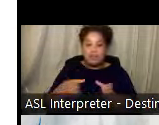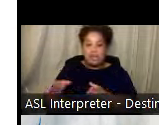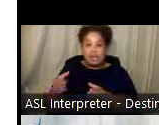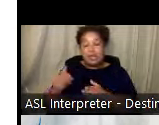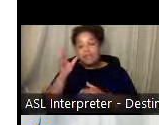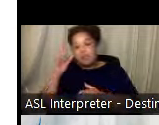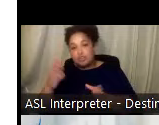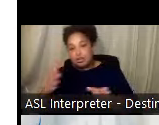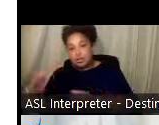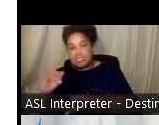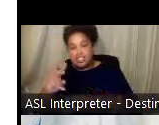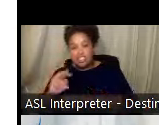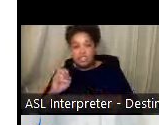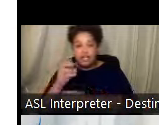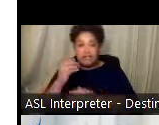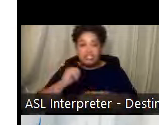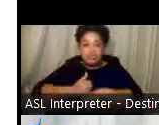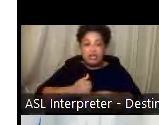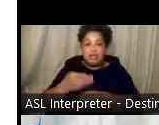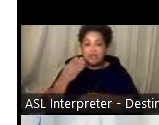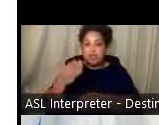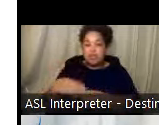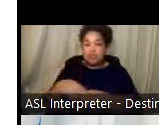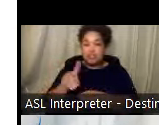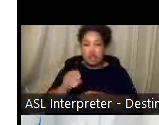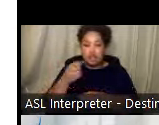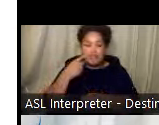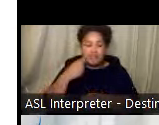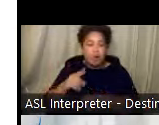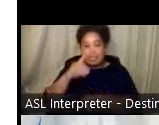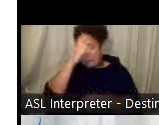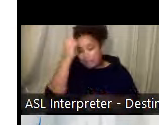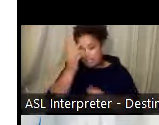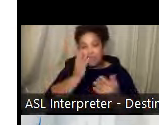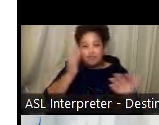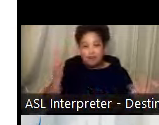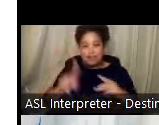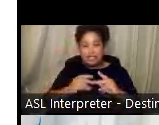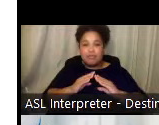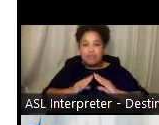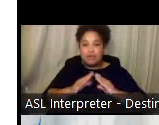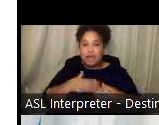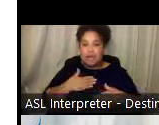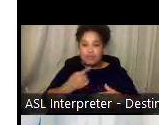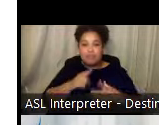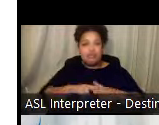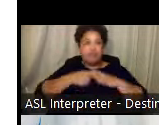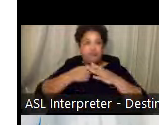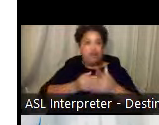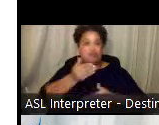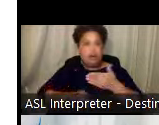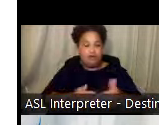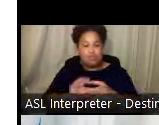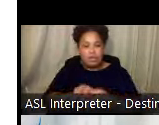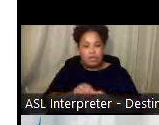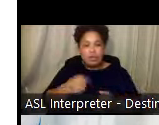initiative is to promote the Blue Zones for dementia-friendly communities. And we are happy to say that we have started progress on this. We